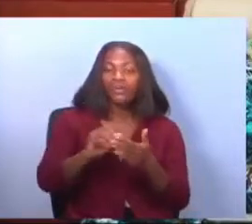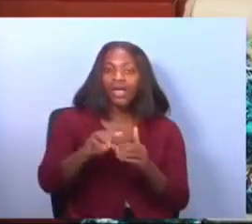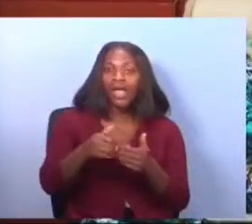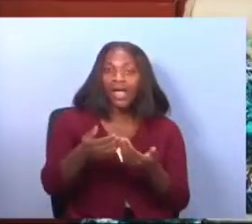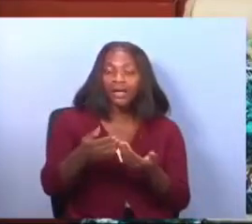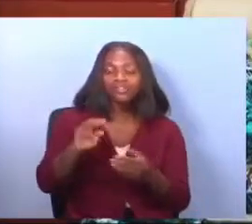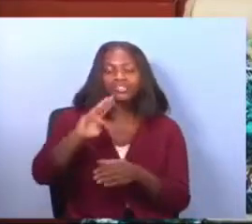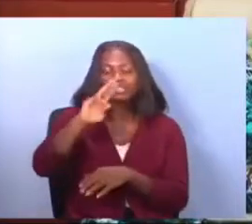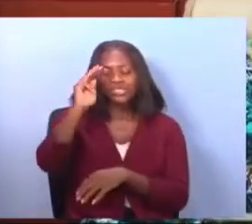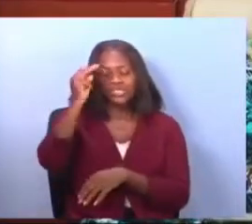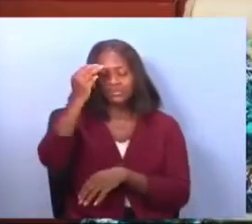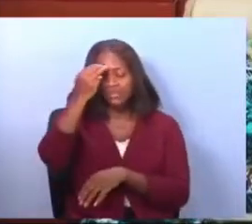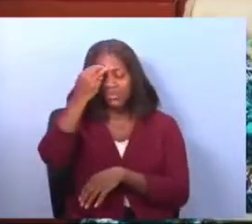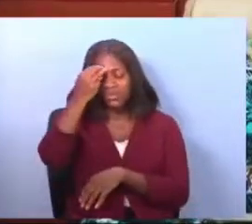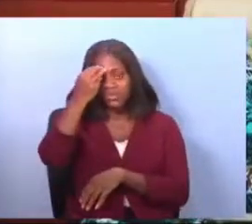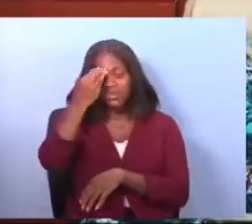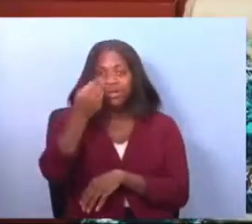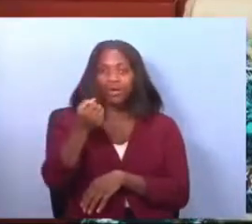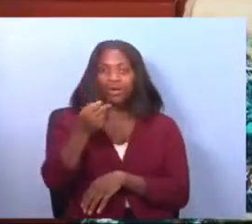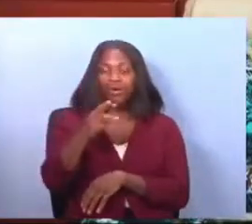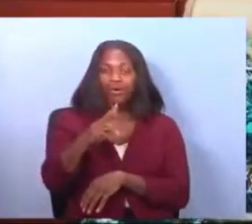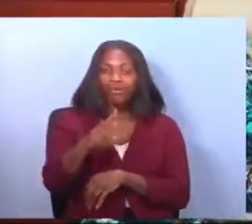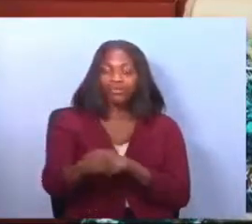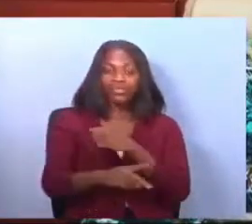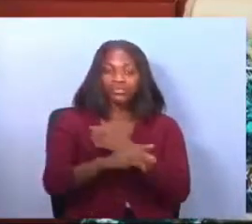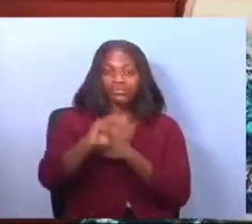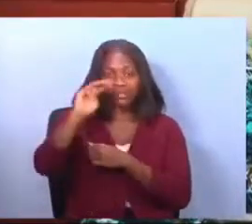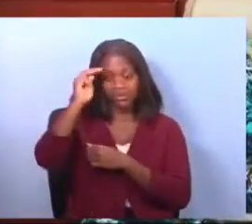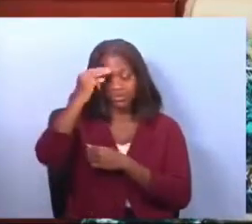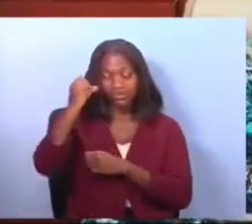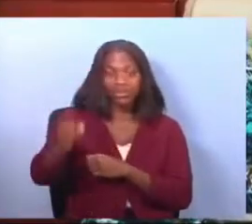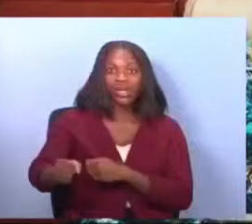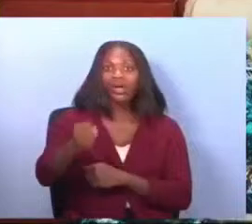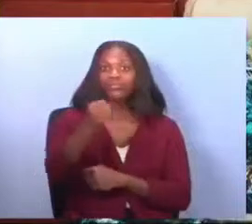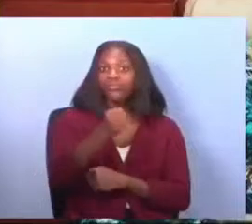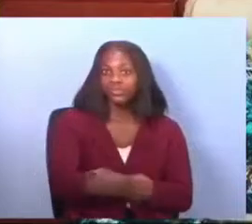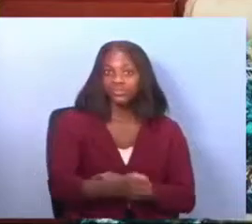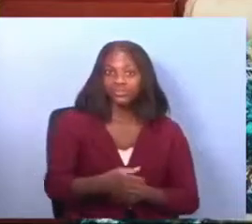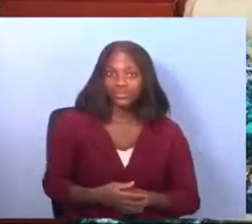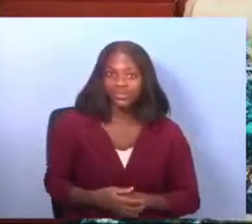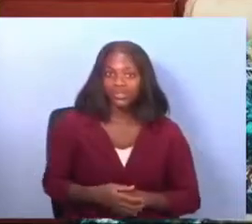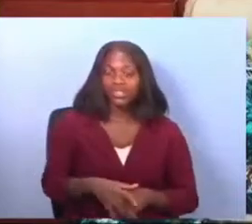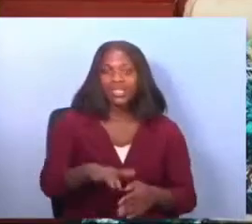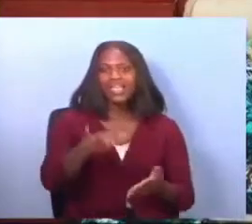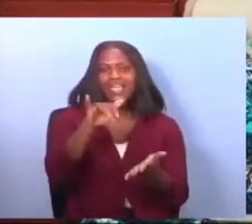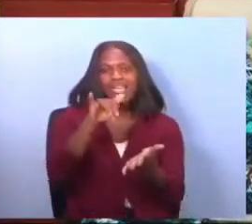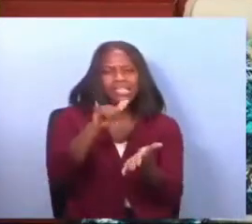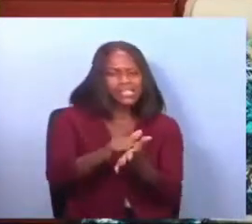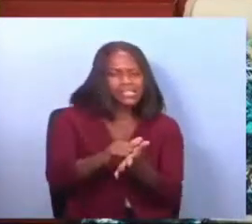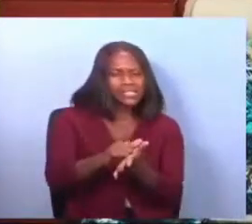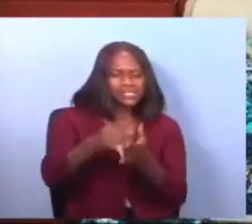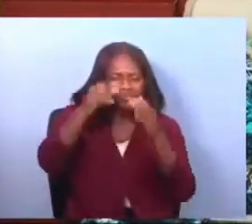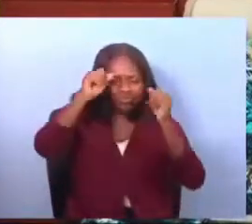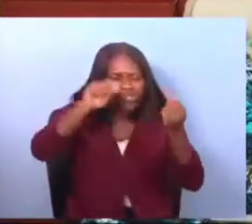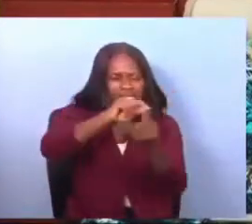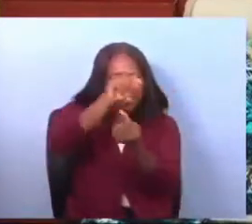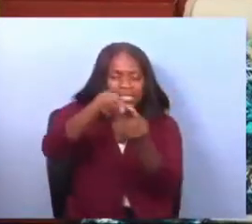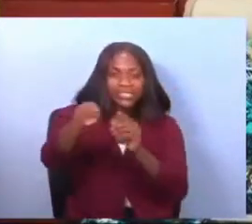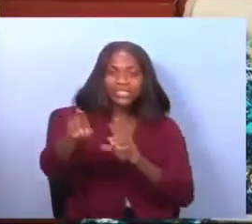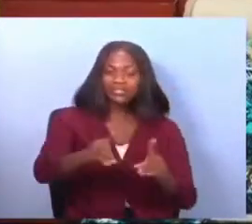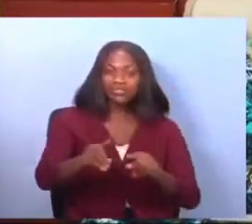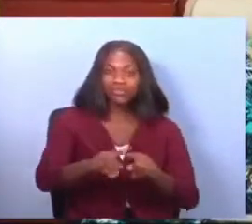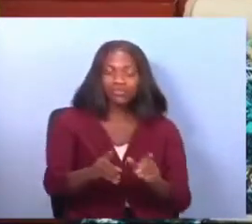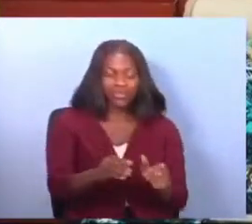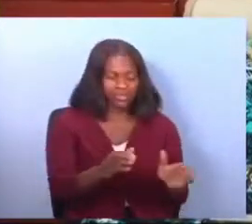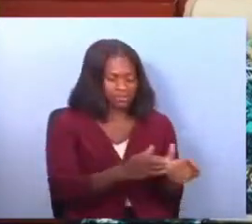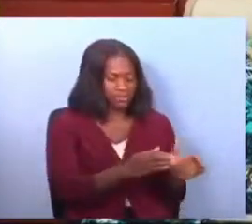or deputy ministerial nomination. Mr. Speaker, the President has done exactly that. And yet the